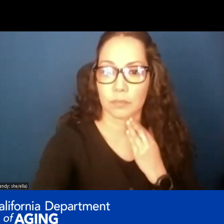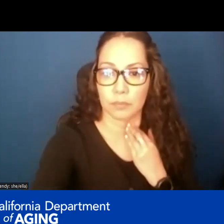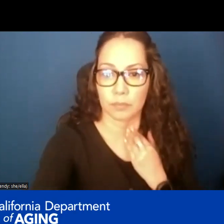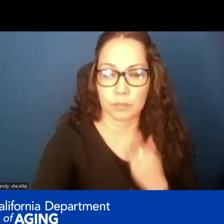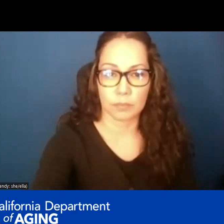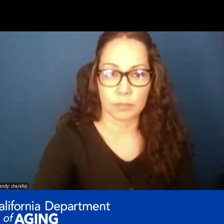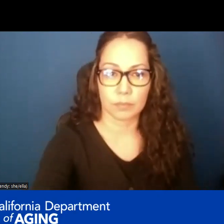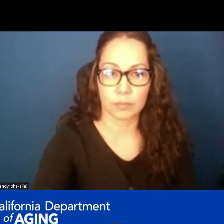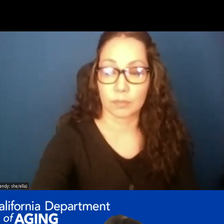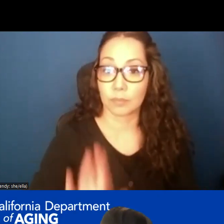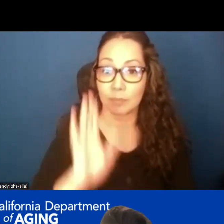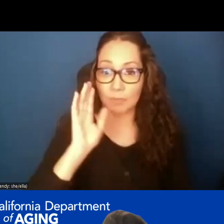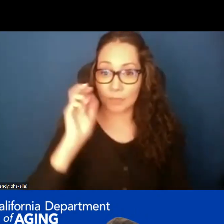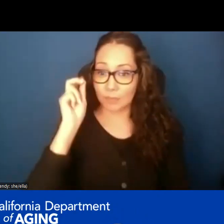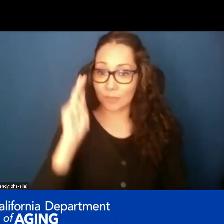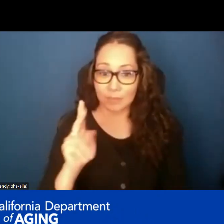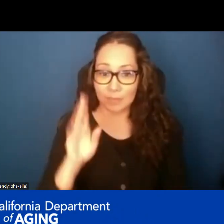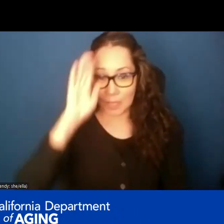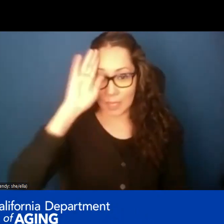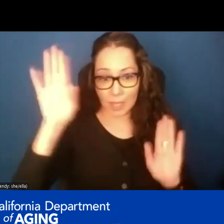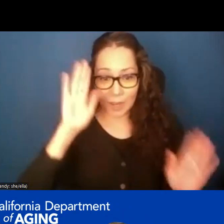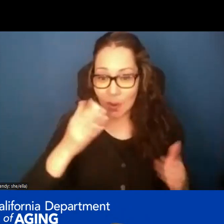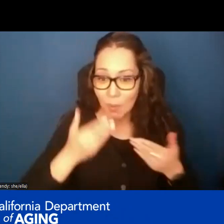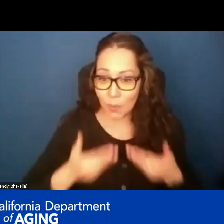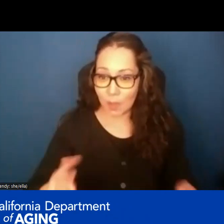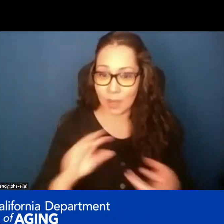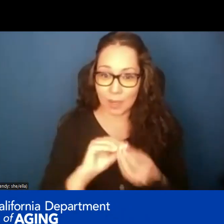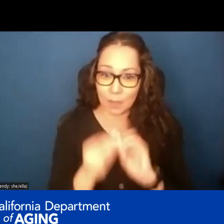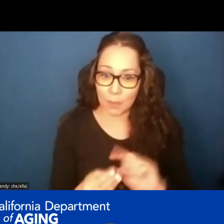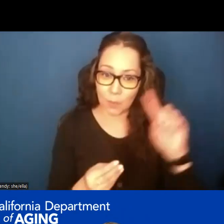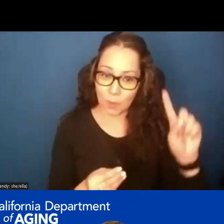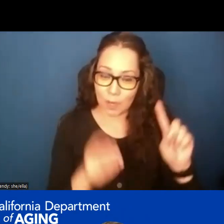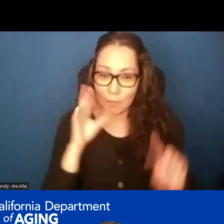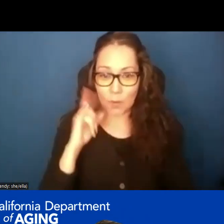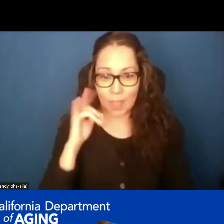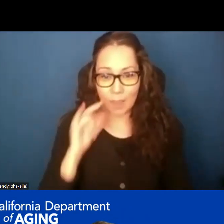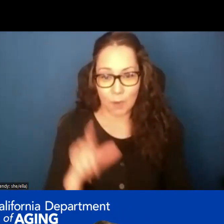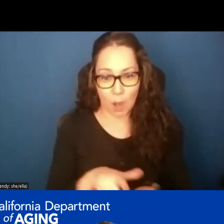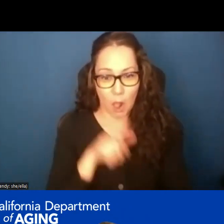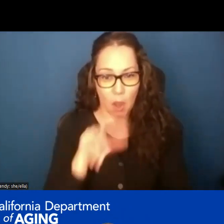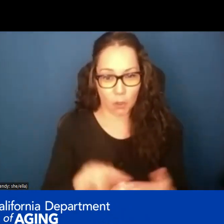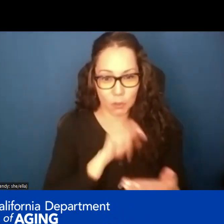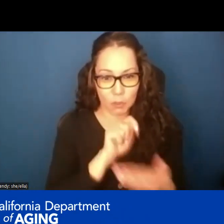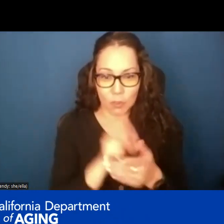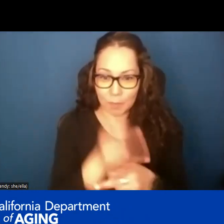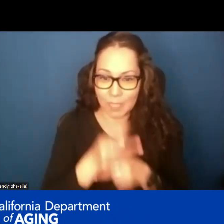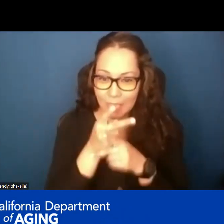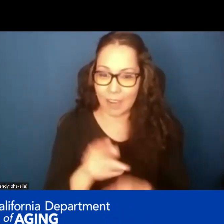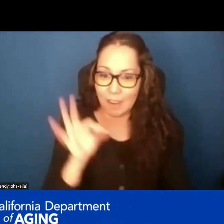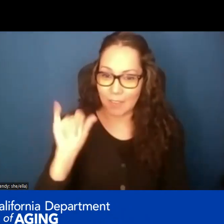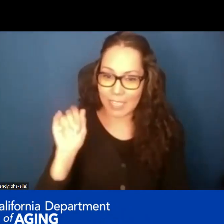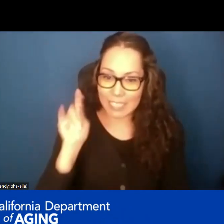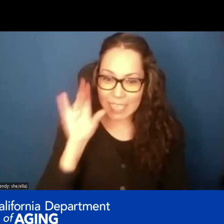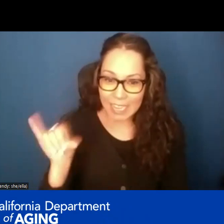All right. Hello and welcome to meeting number one of the California long-term care facility access policy workgroup.